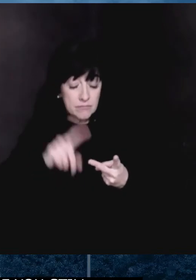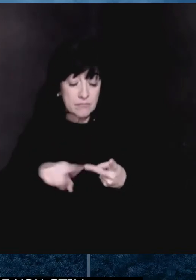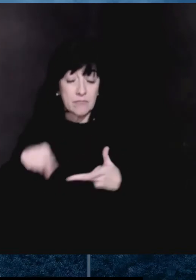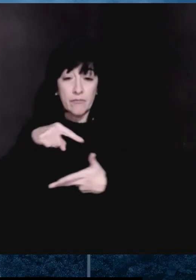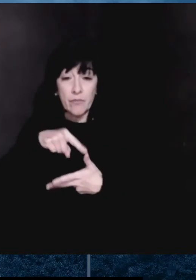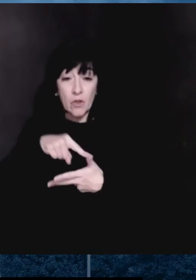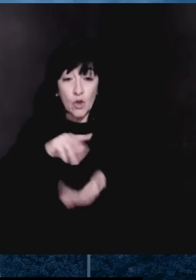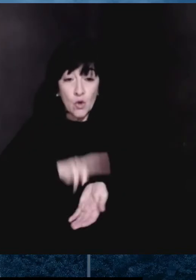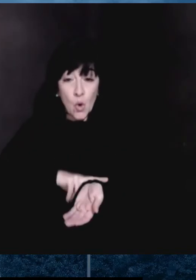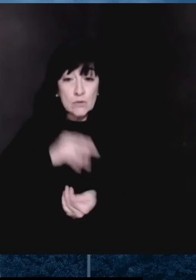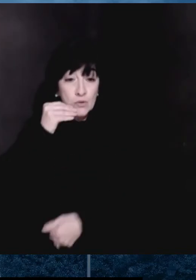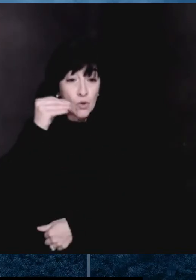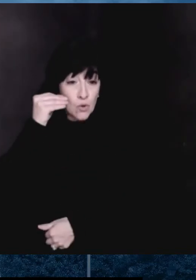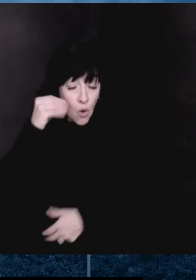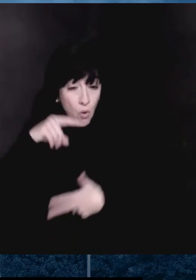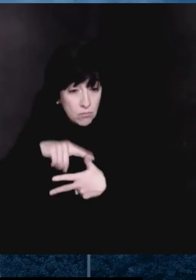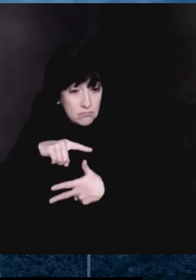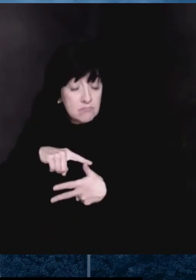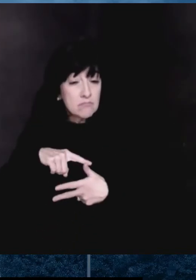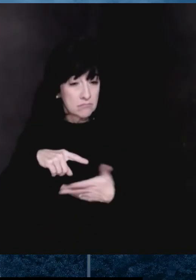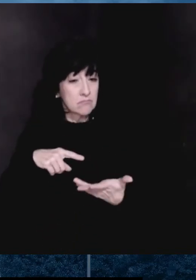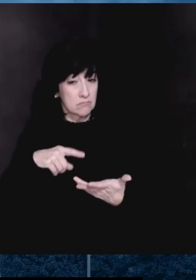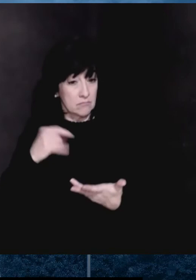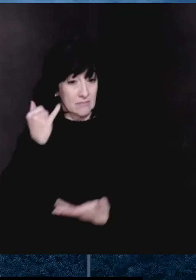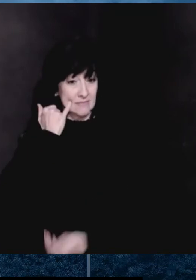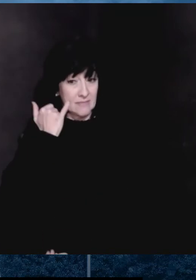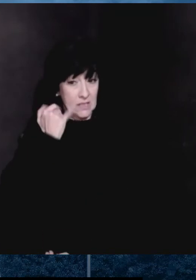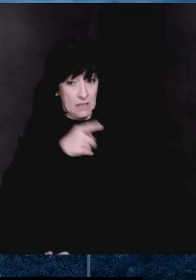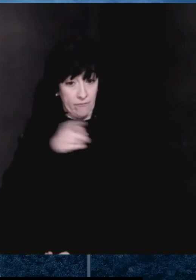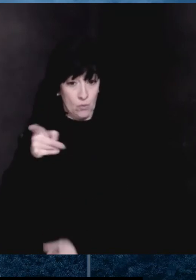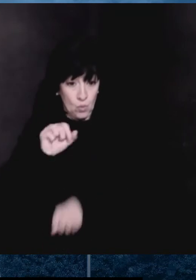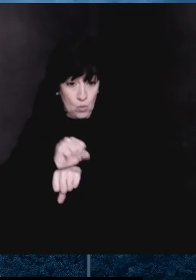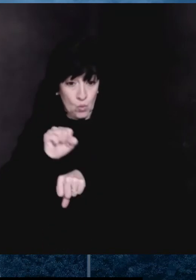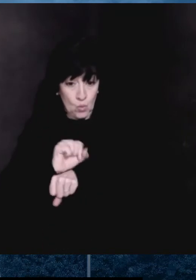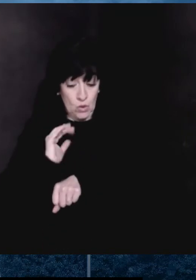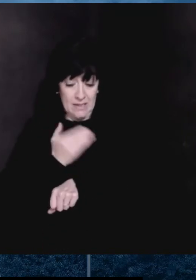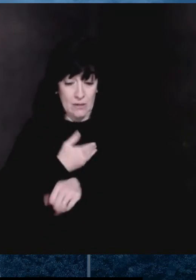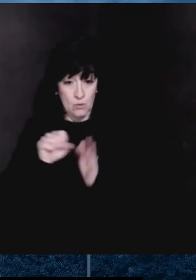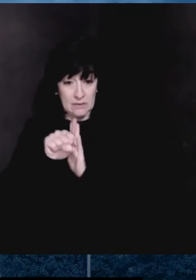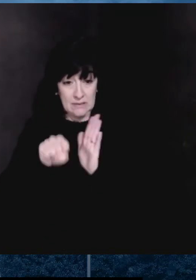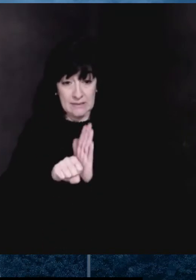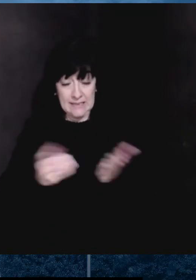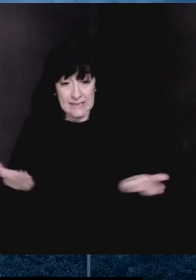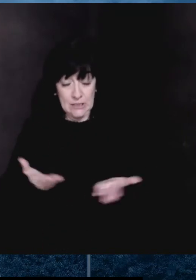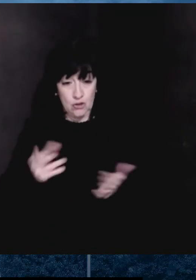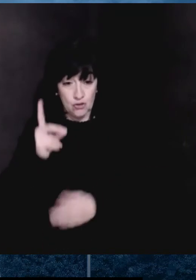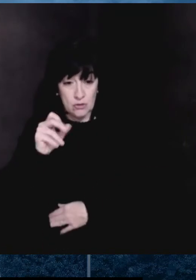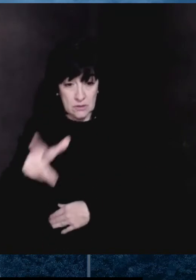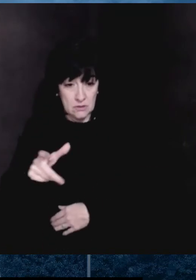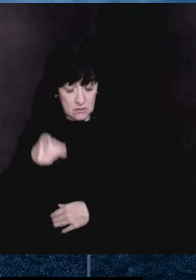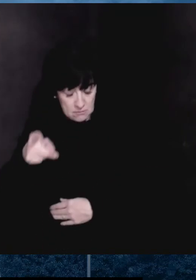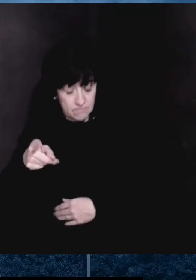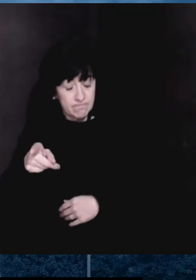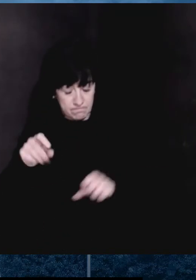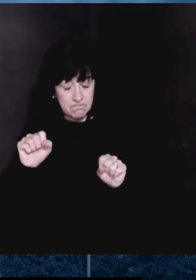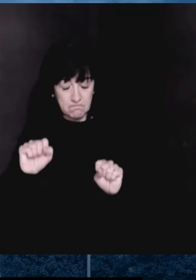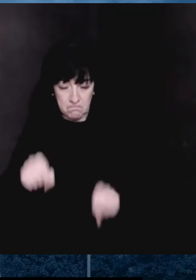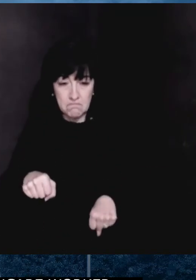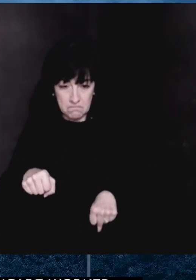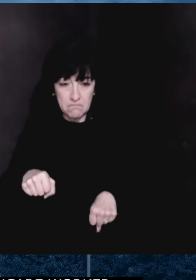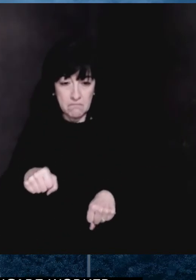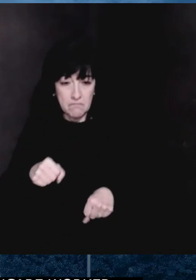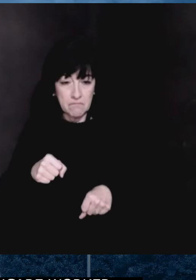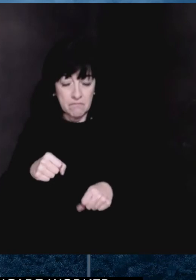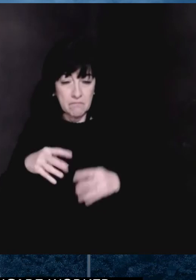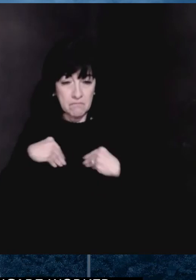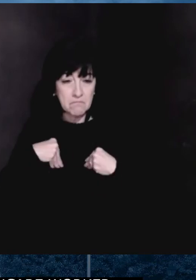phase 1B, if you are working in our state, you would be eligible in our state. And it's the same thing for people